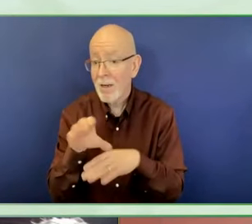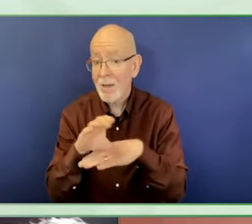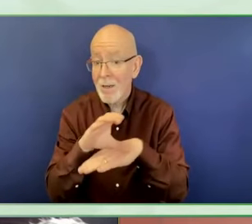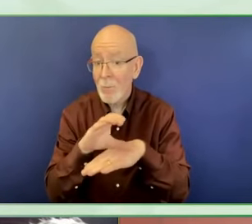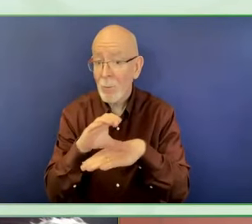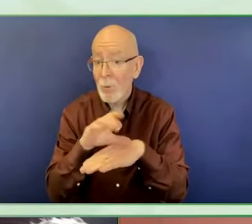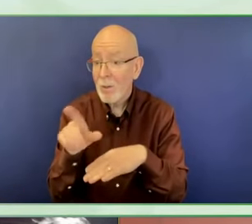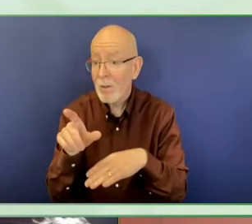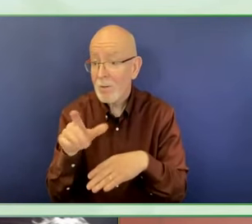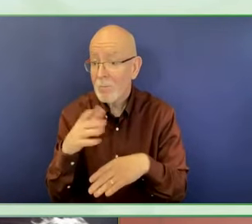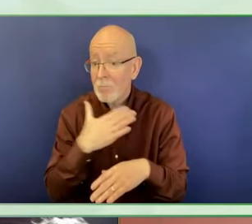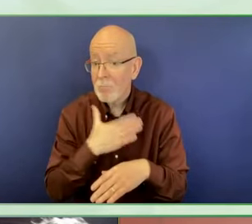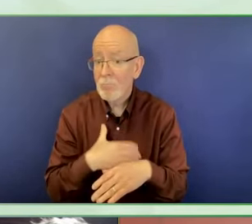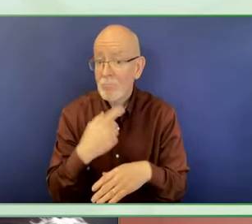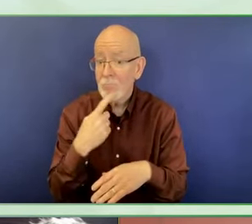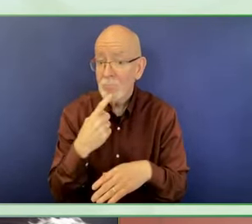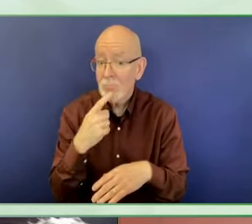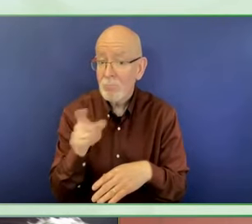You're muted again.